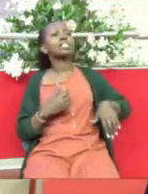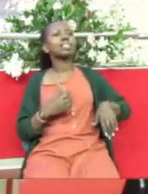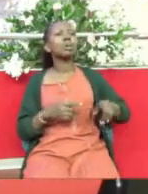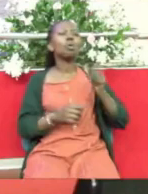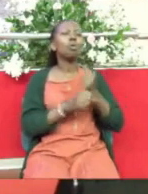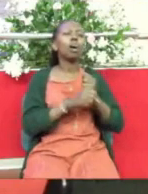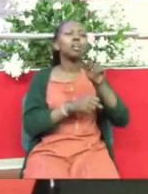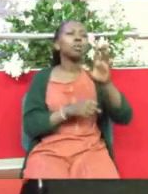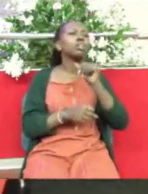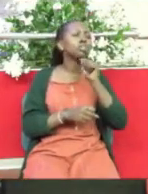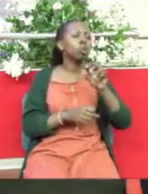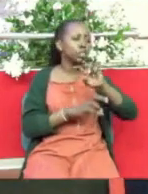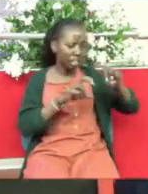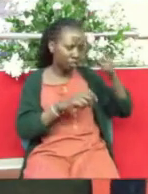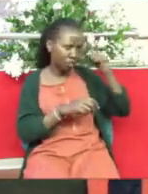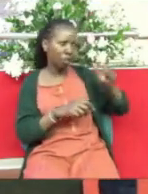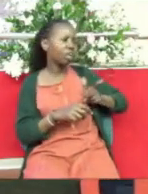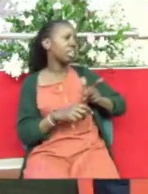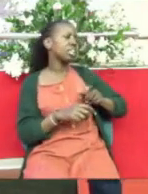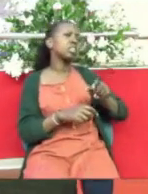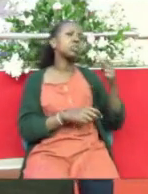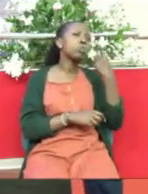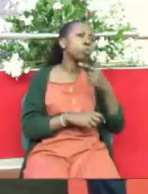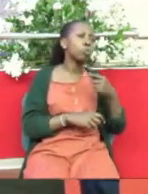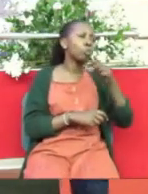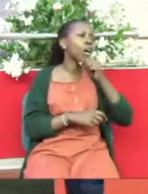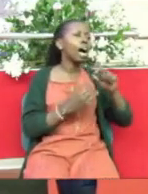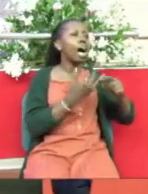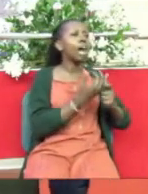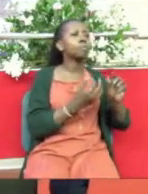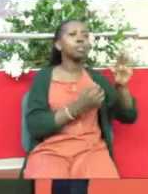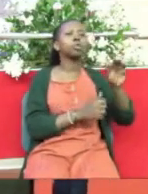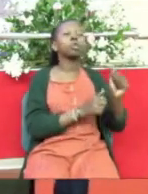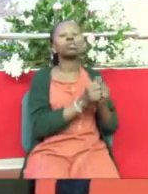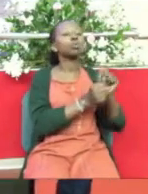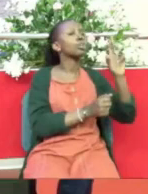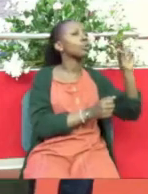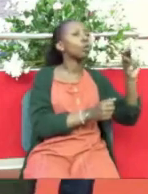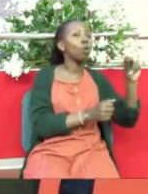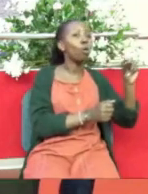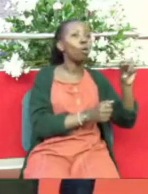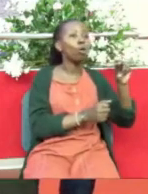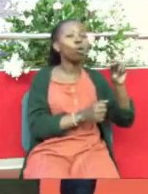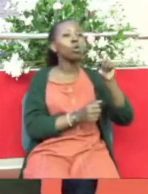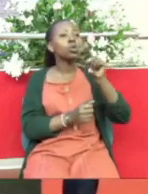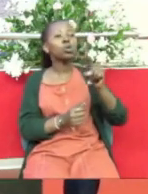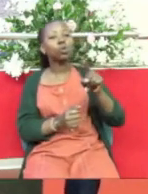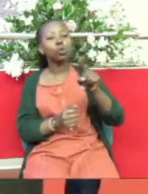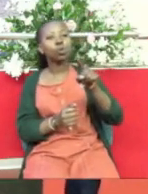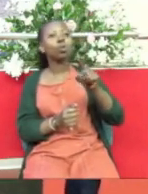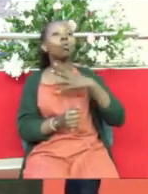wako ana uhusiano huko nje? Huna haja ya kwenda kumtafuta huyu mwanadada. All you need to do is to ensure your altar